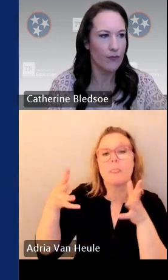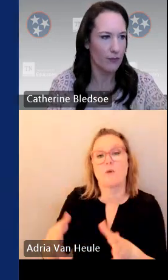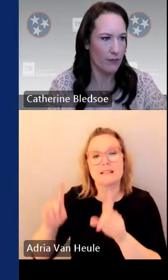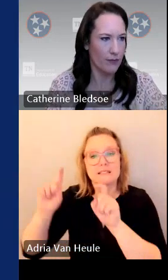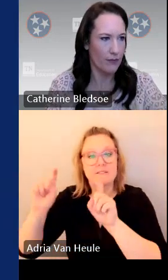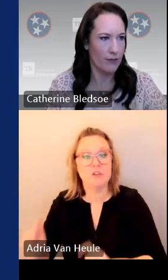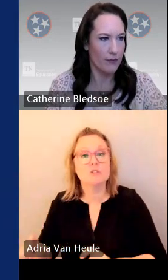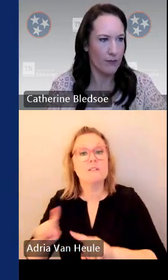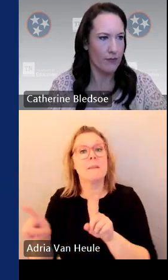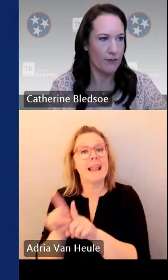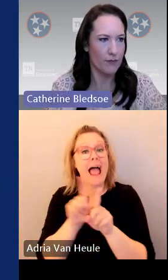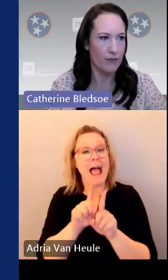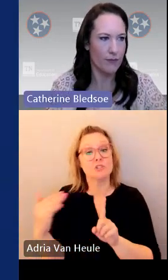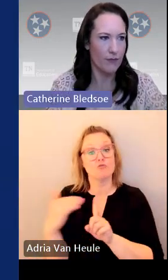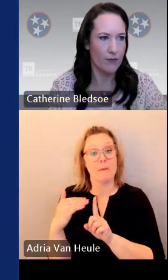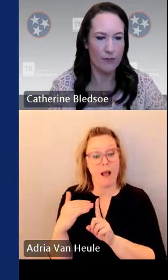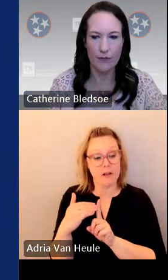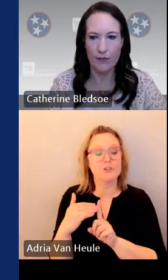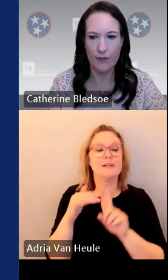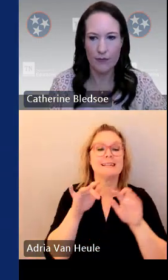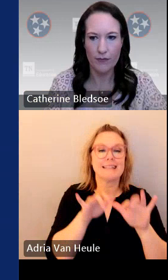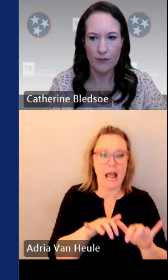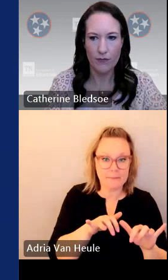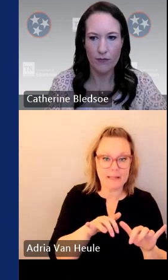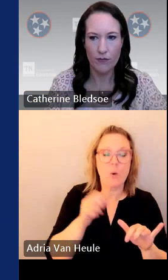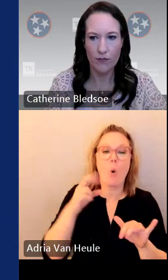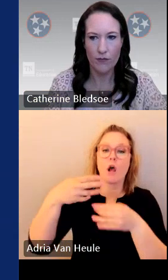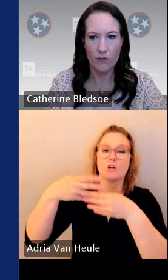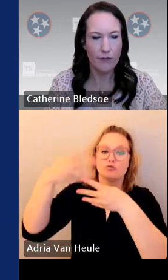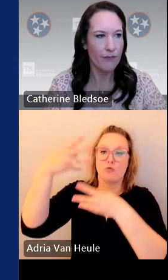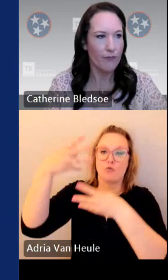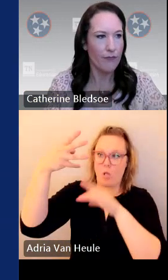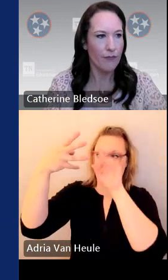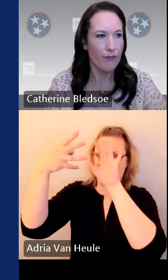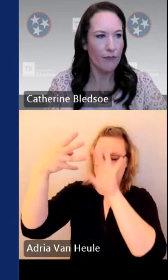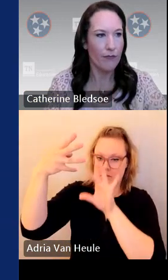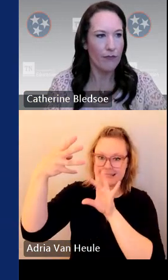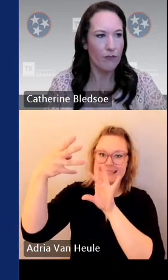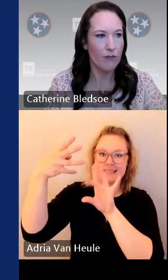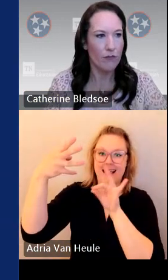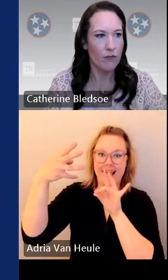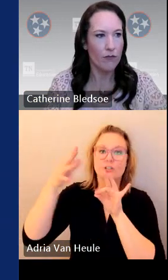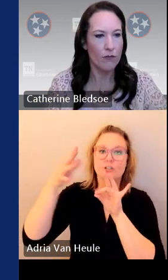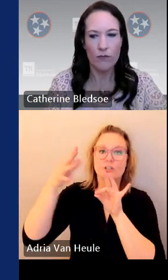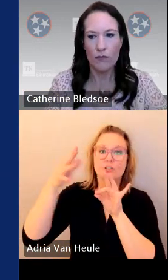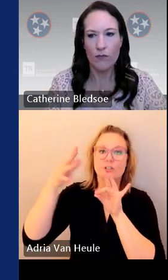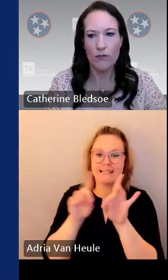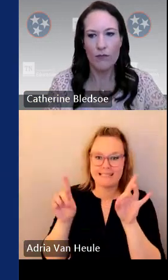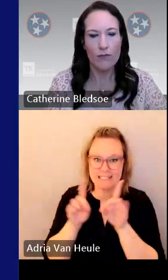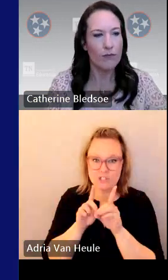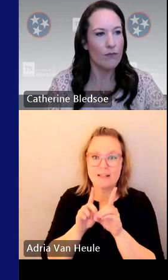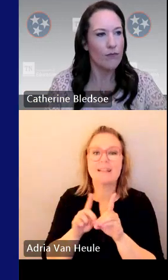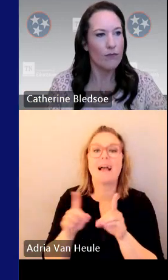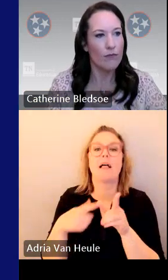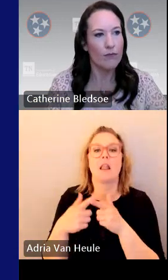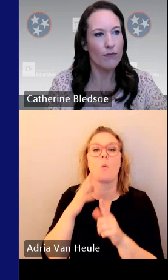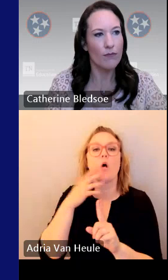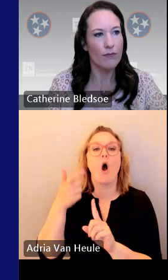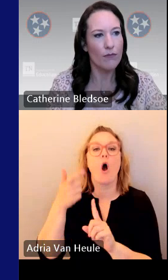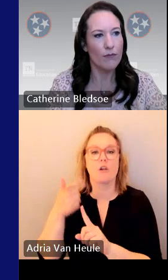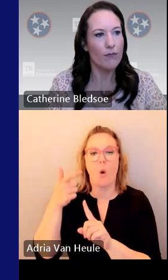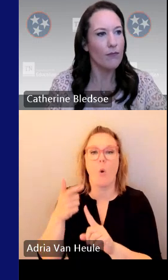reminder, you're typing and or scrolling through the dropdown, just be careful that you're really selecting your district and it will auto-populate the survey. And I'll click this